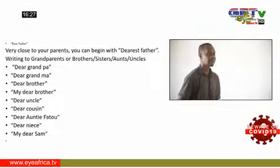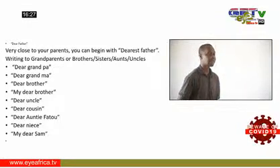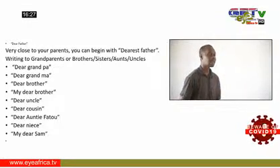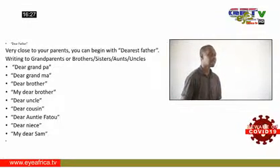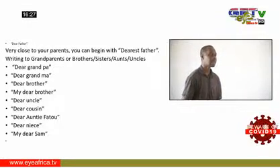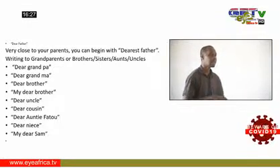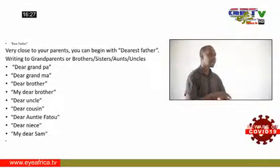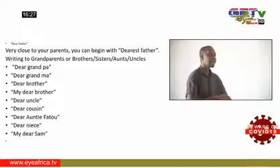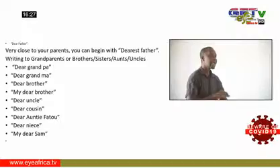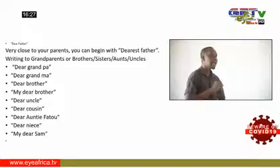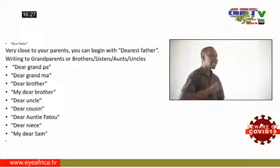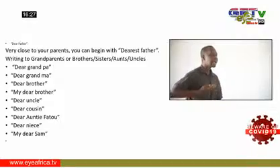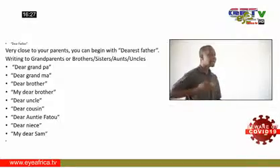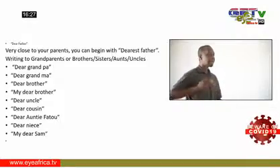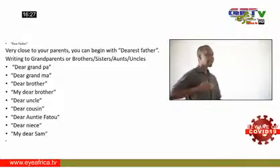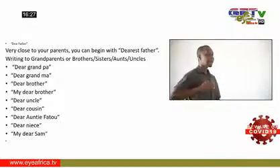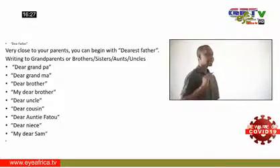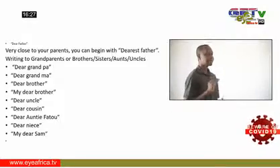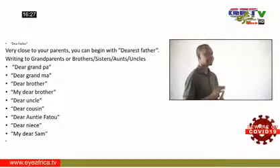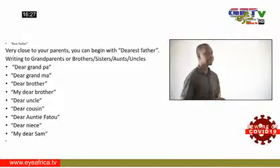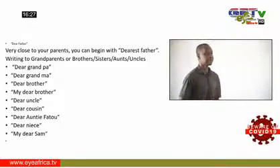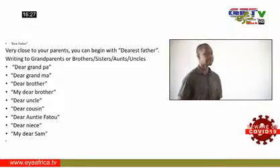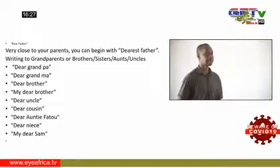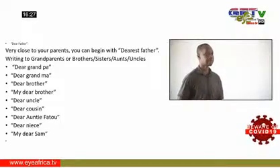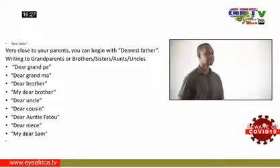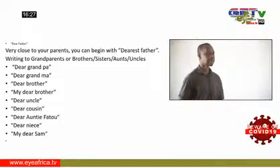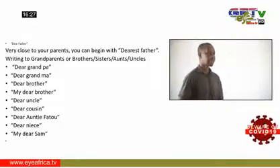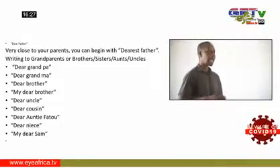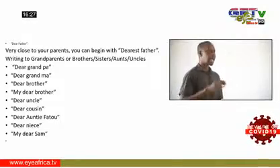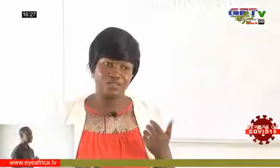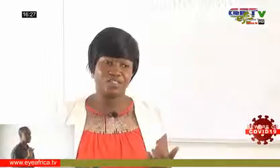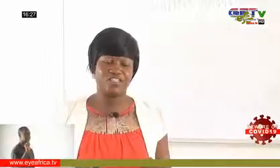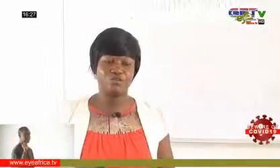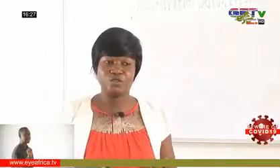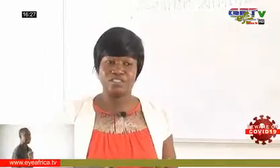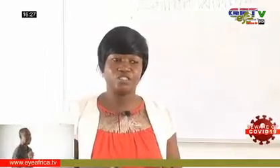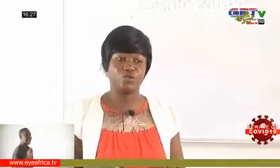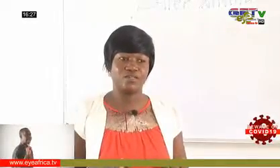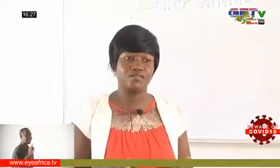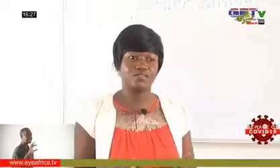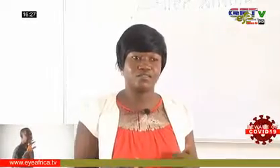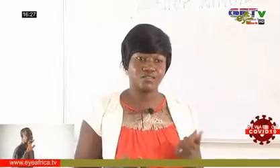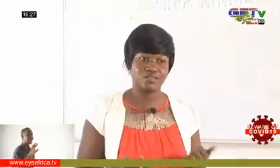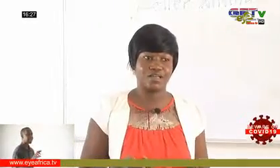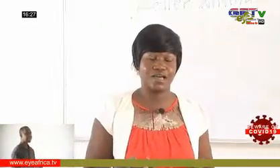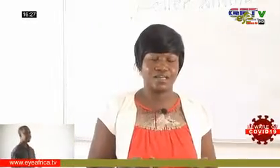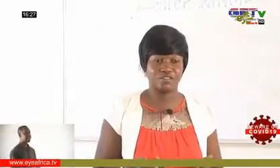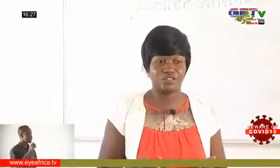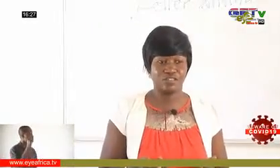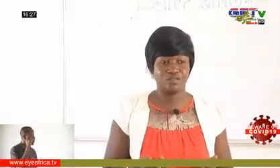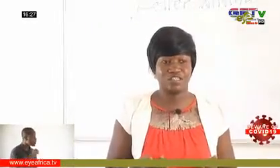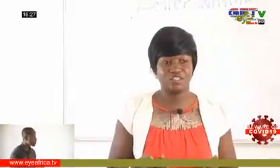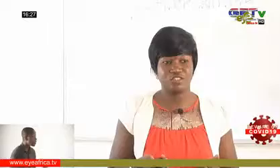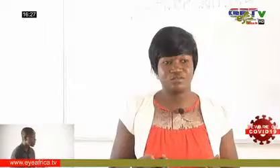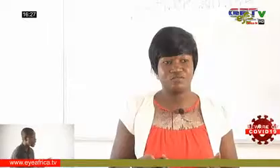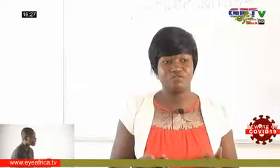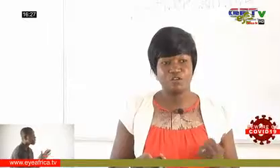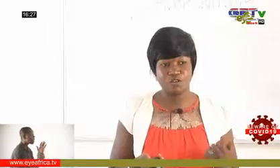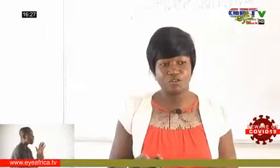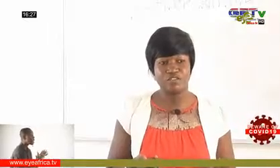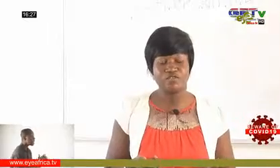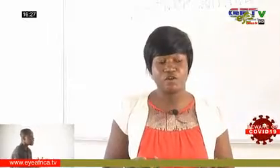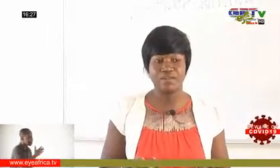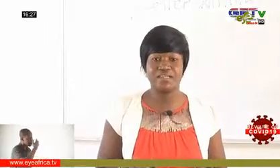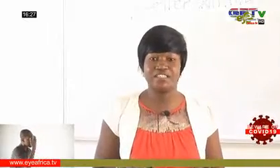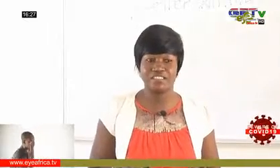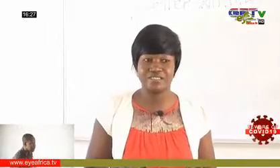dear Auntie Fatu, dear niece. You can use these ones as your salutation